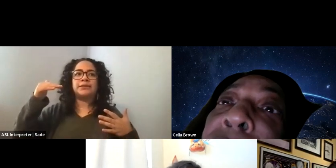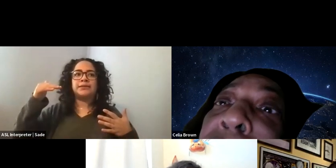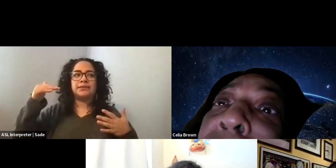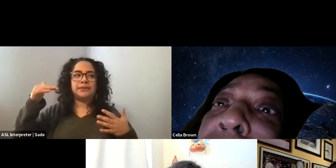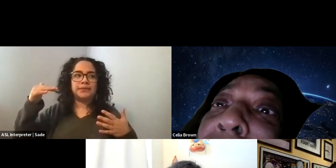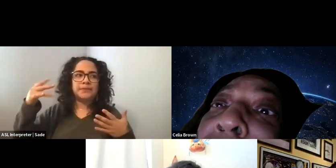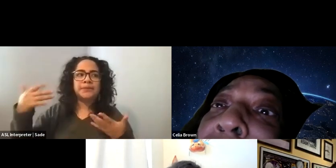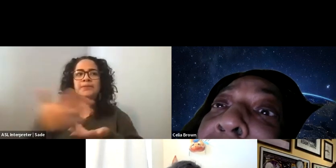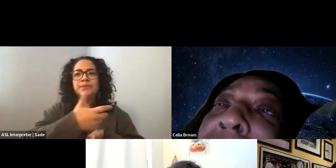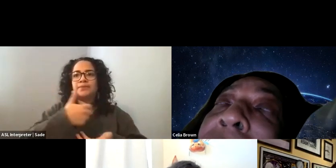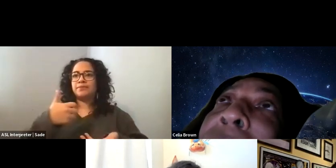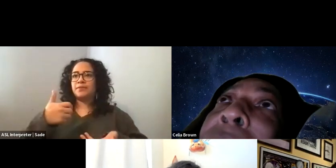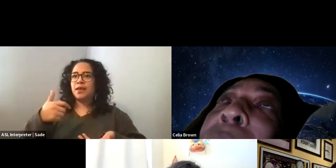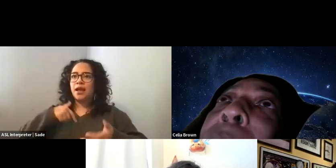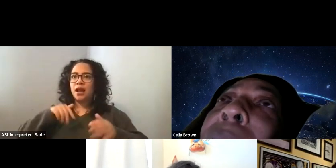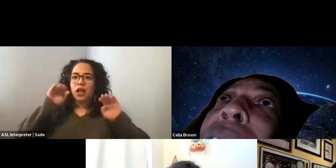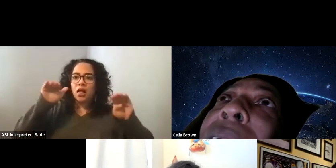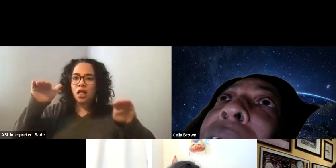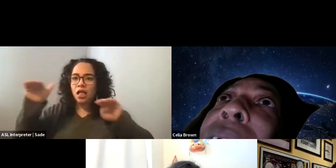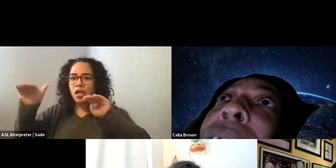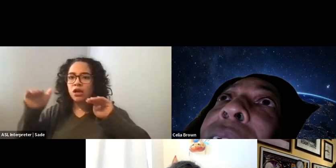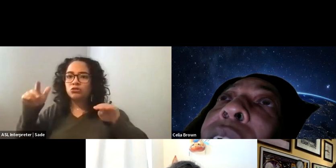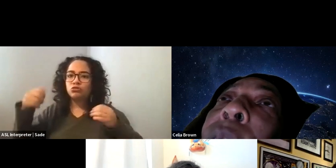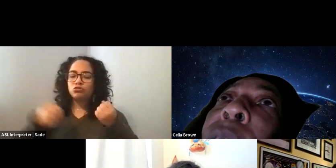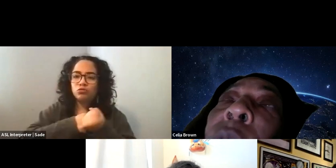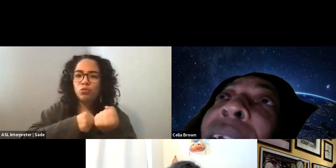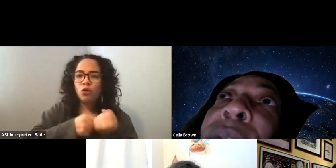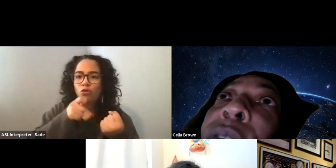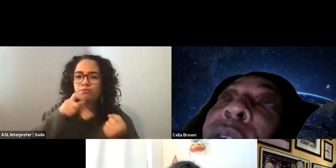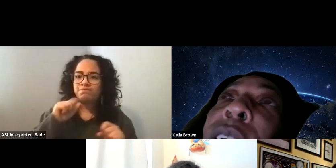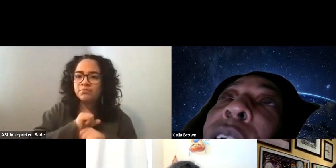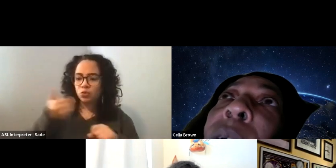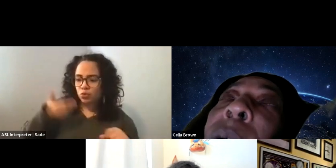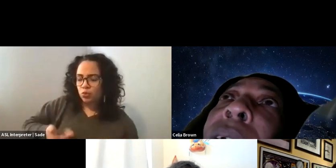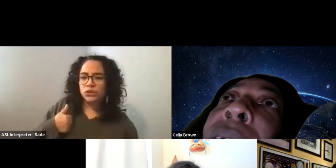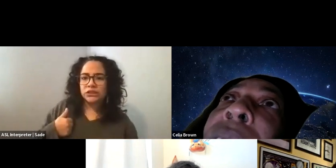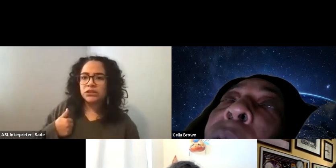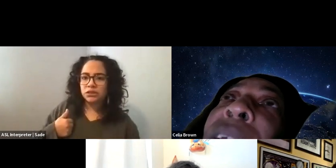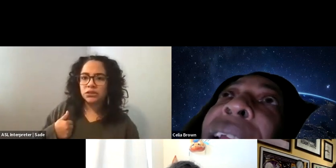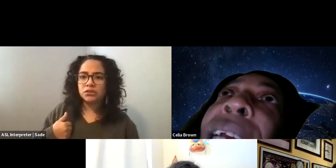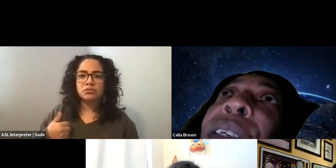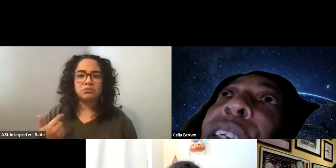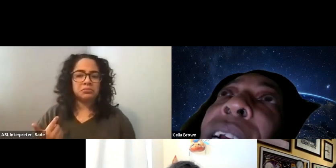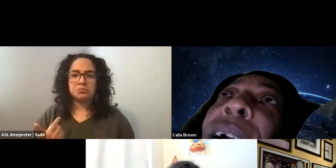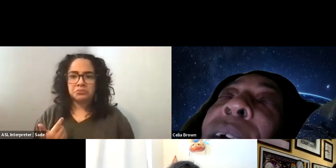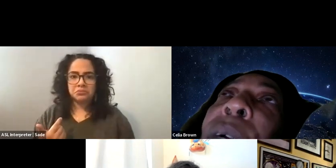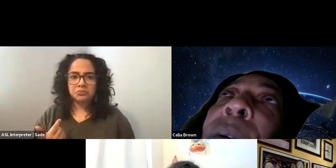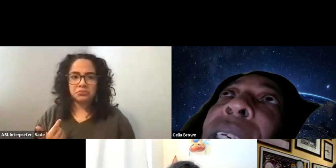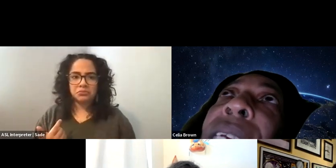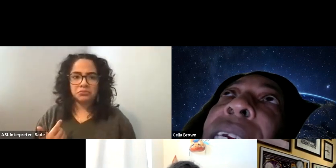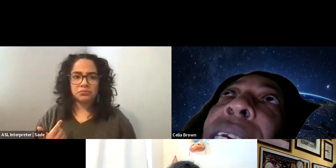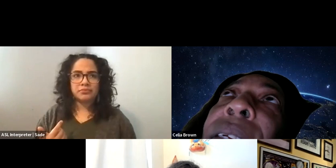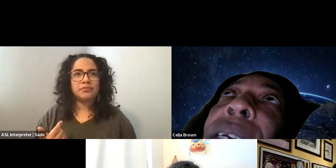really are. And, you know, we don't have to, you know, we can't, what